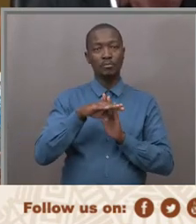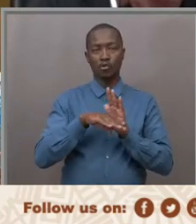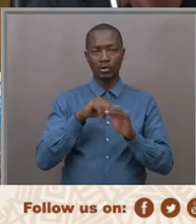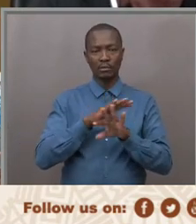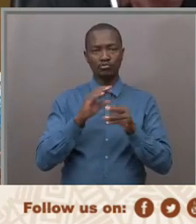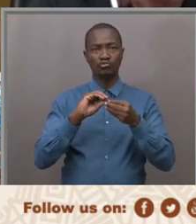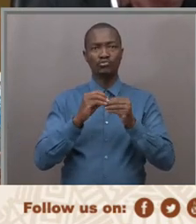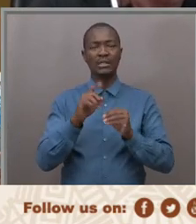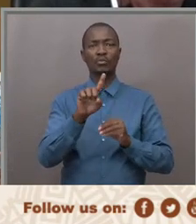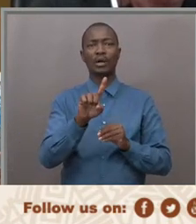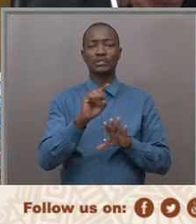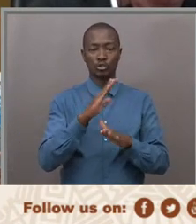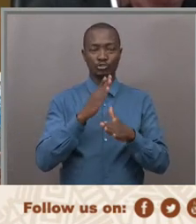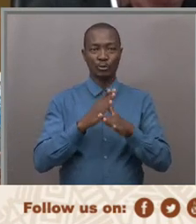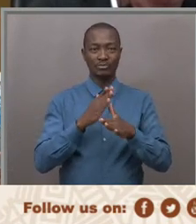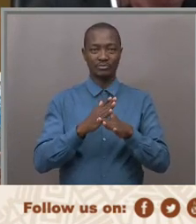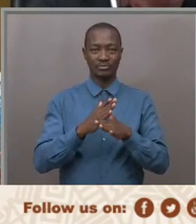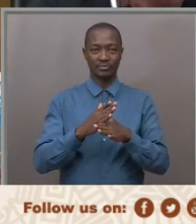jobs